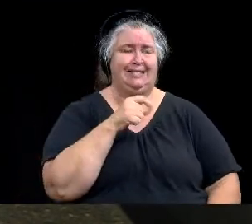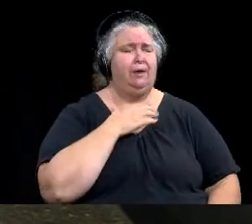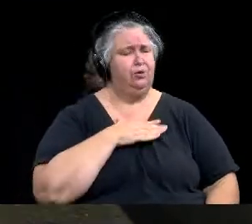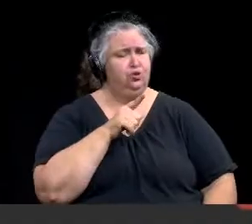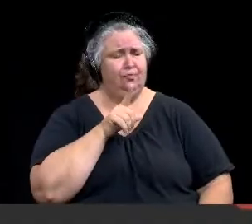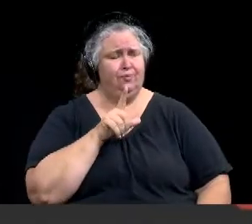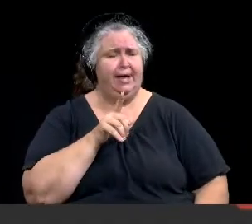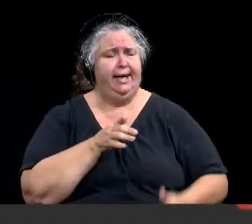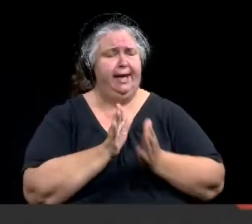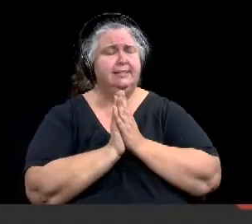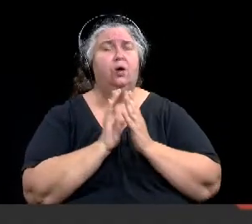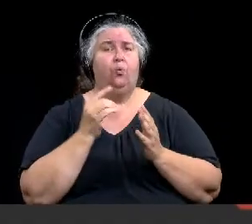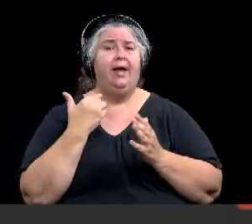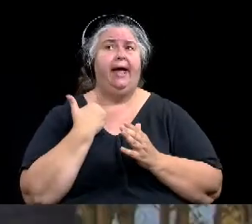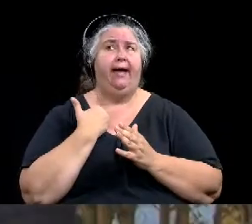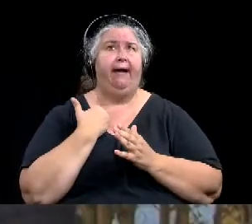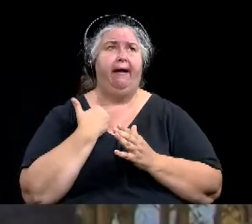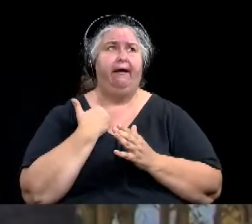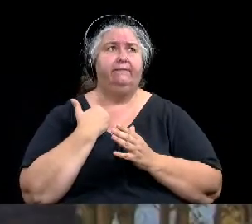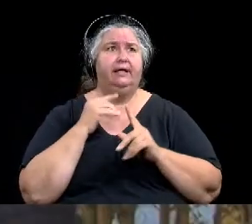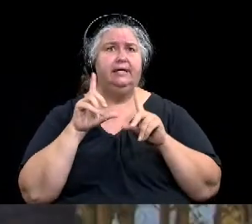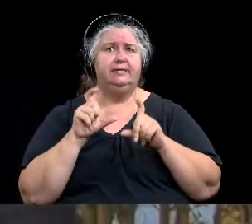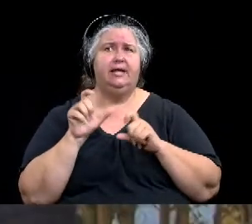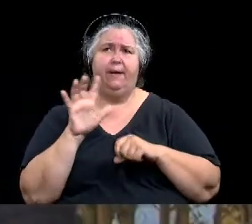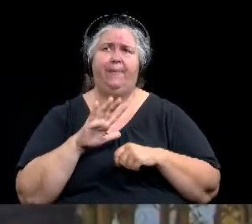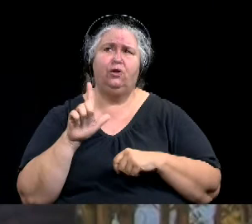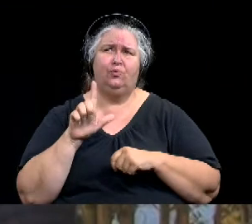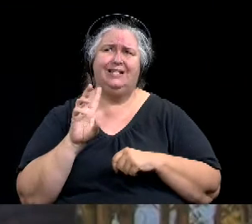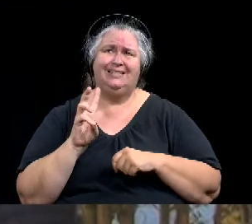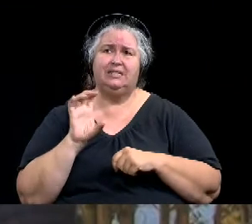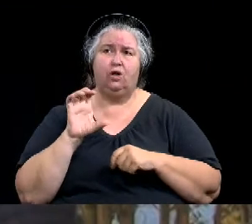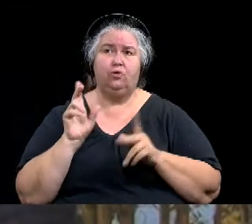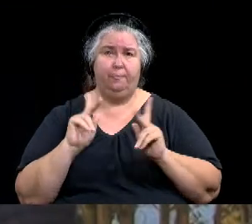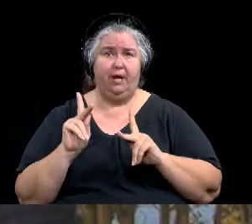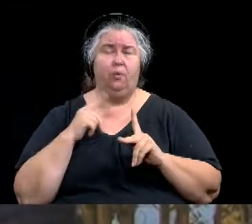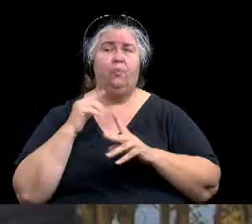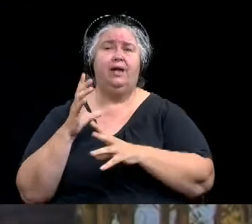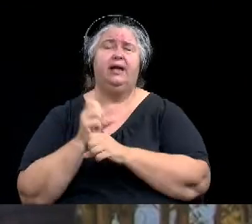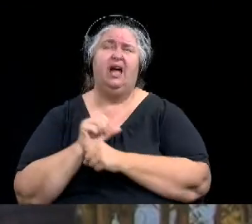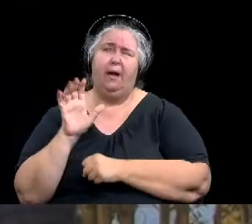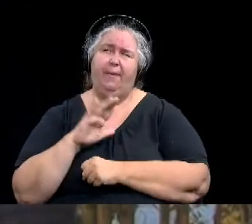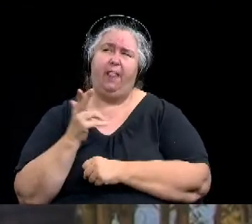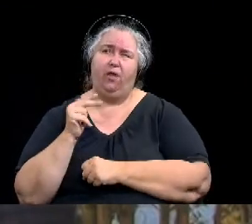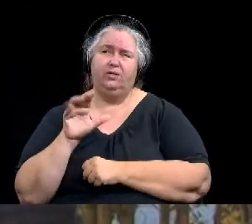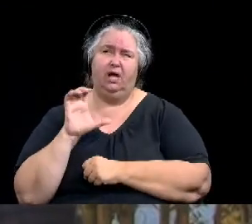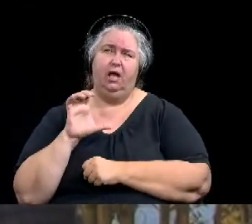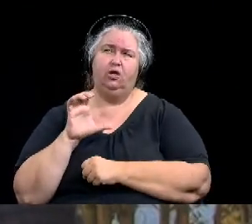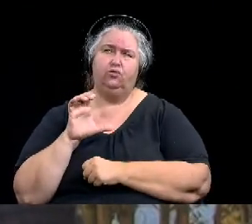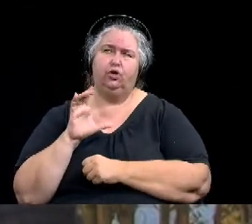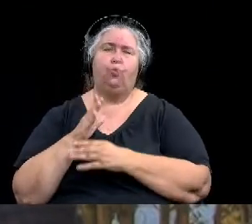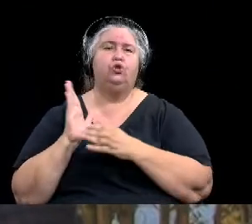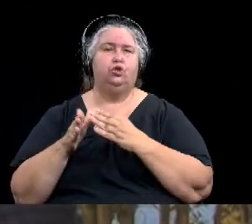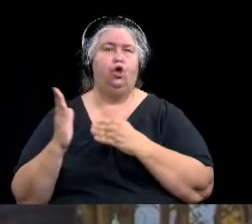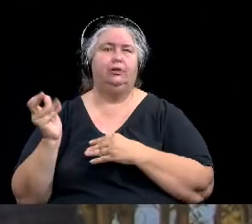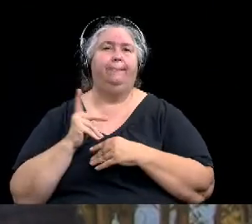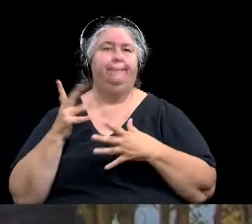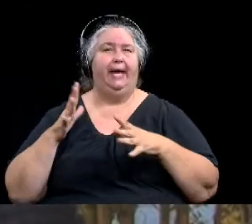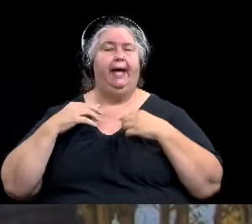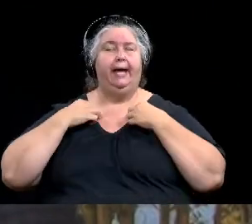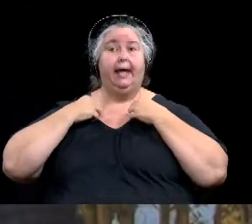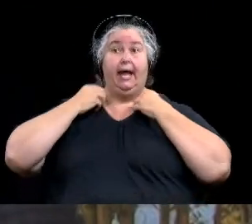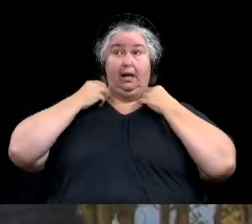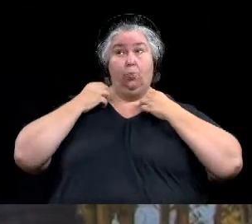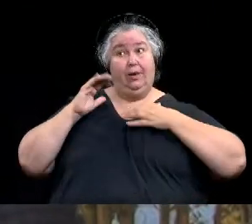asking. We have, I believe, tested about 2,600 people now, and we've gotten about 1,300 results back. And we seem to